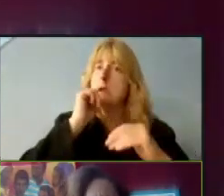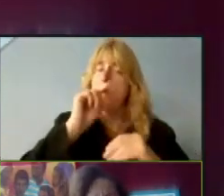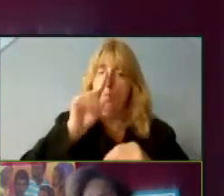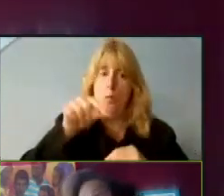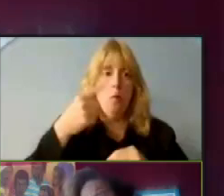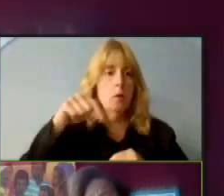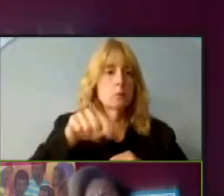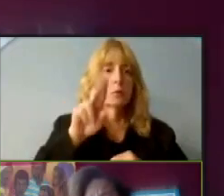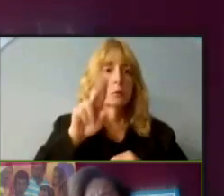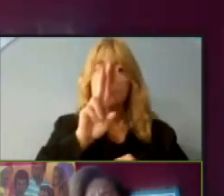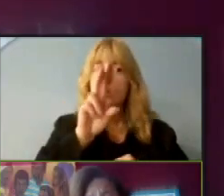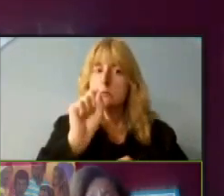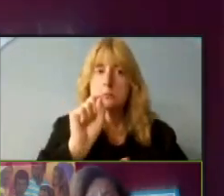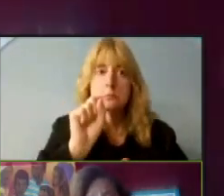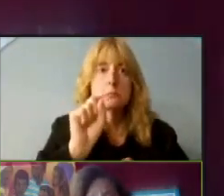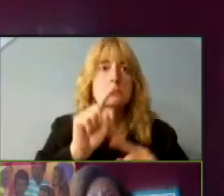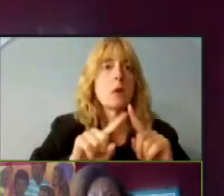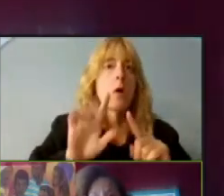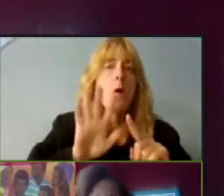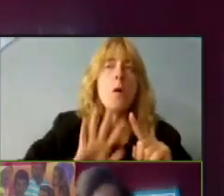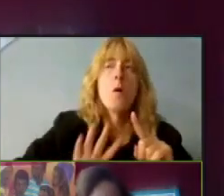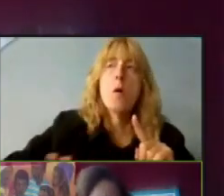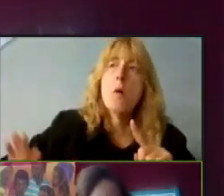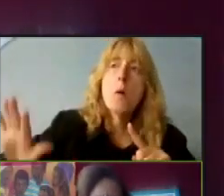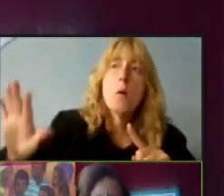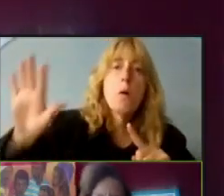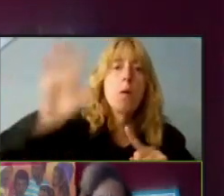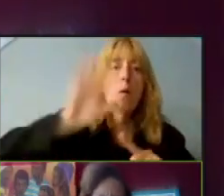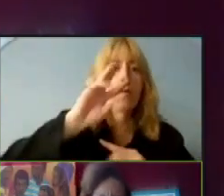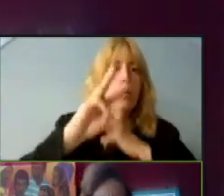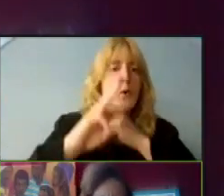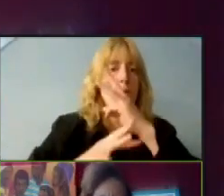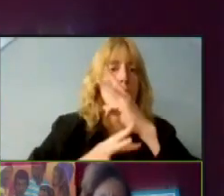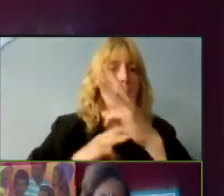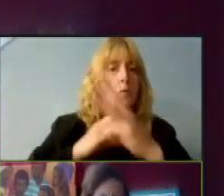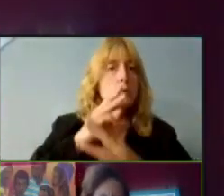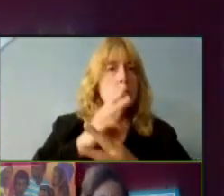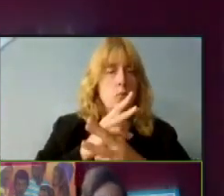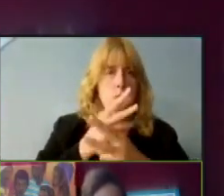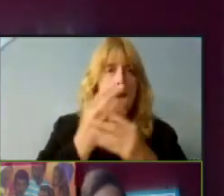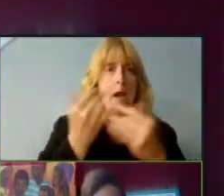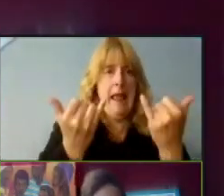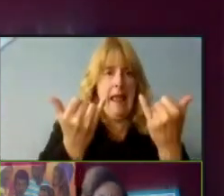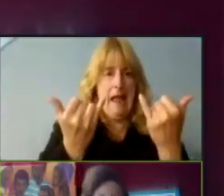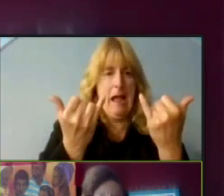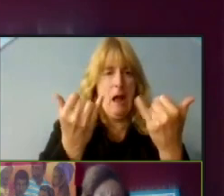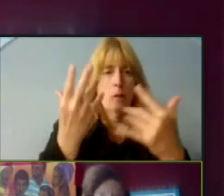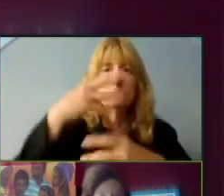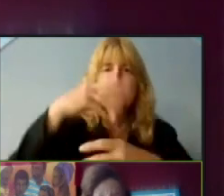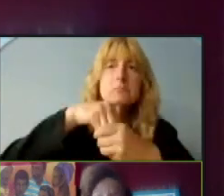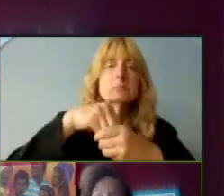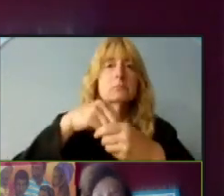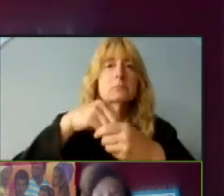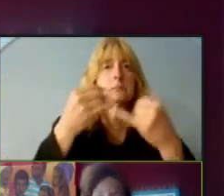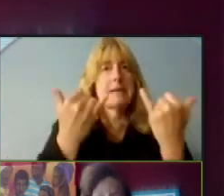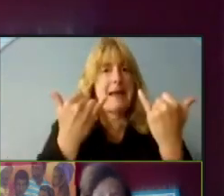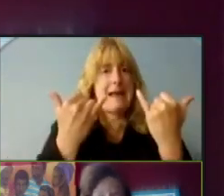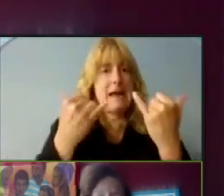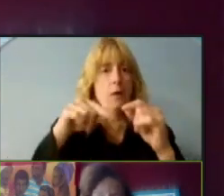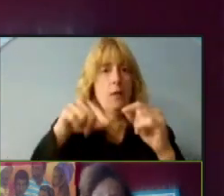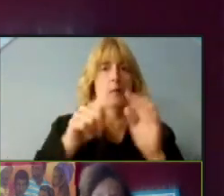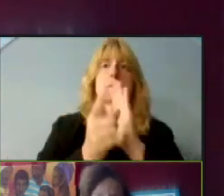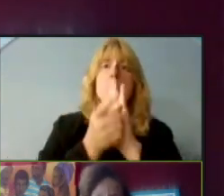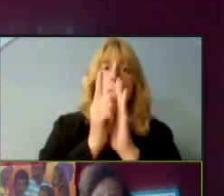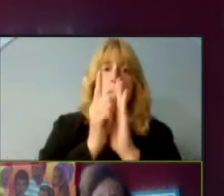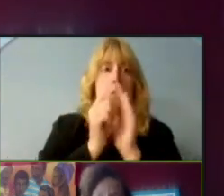States, but so wonderfully across the world, are in this moment with you. And we are here in this moment with you